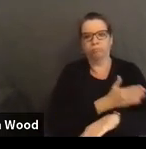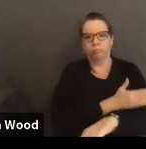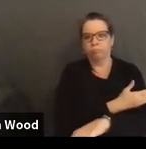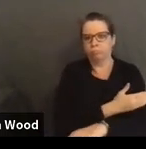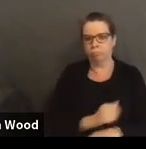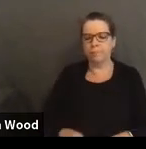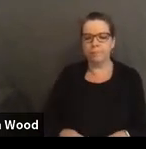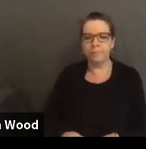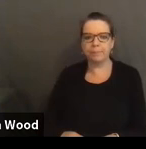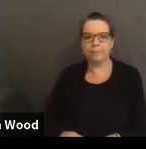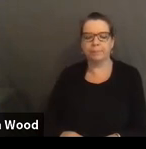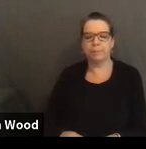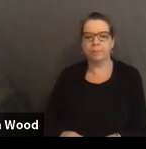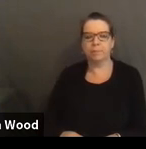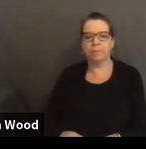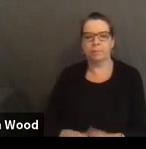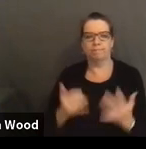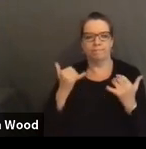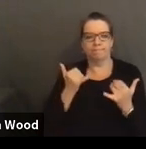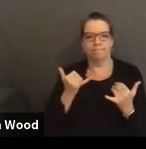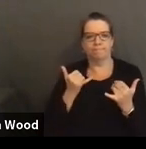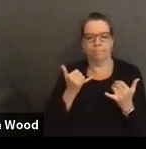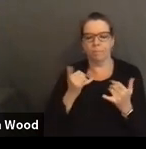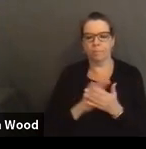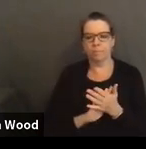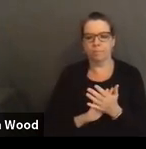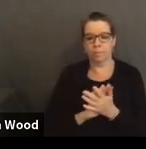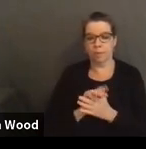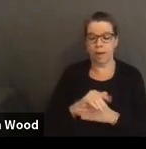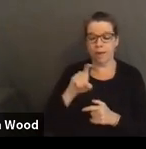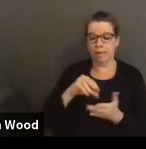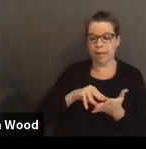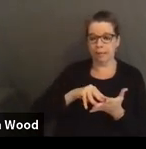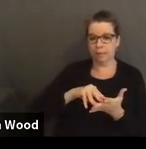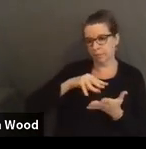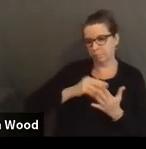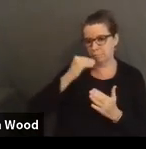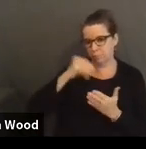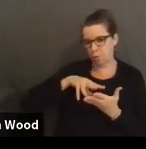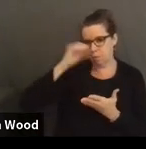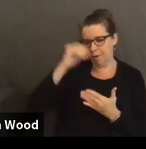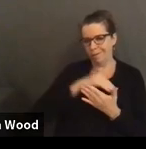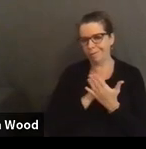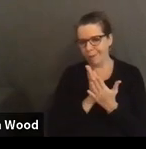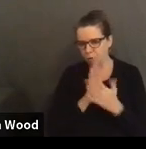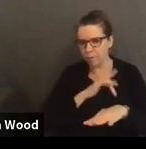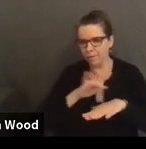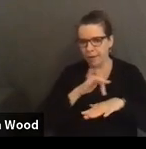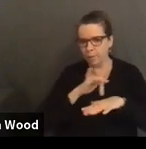As you're thinking about this option of Texas Home Learning, there's a spectrum of